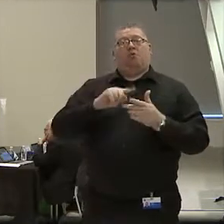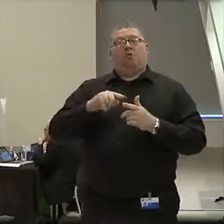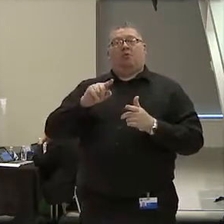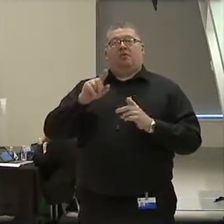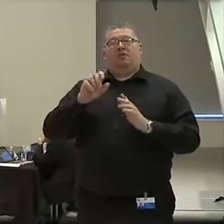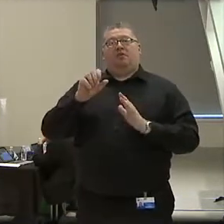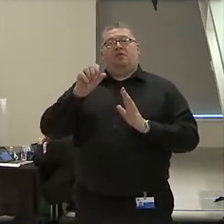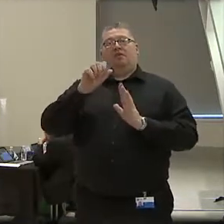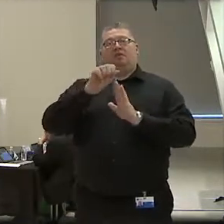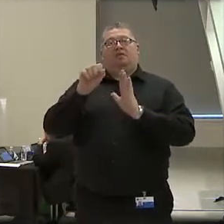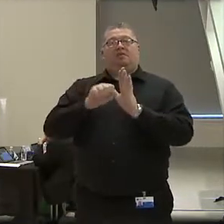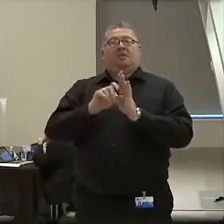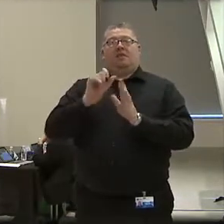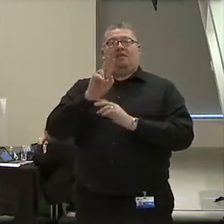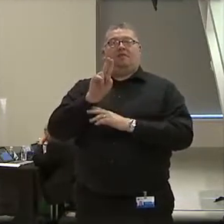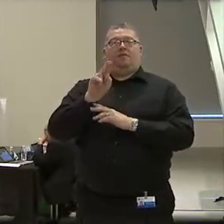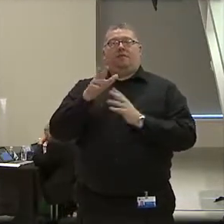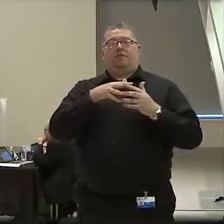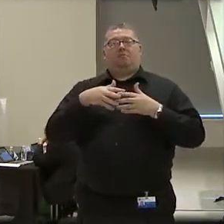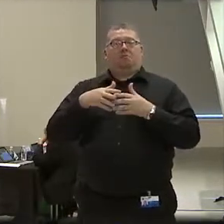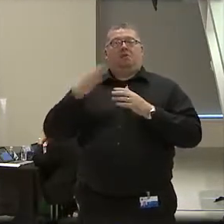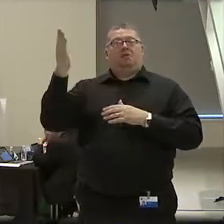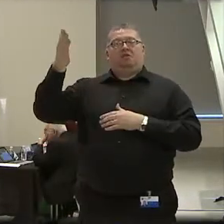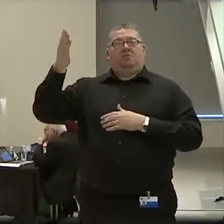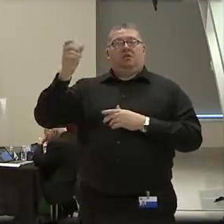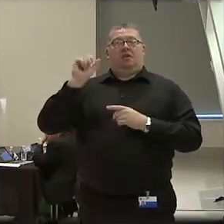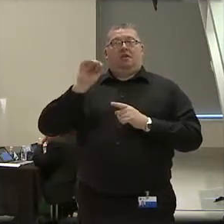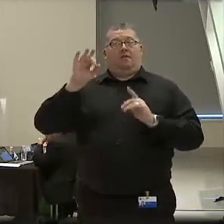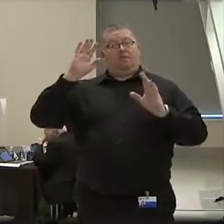speech as a guest of Mrs. Obama.